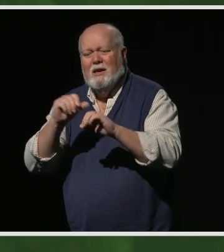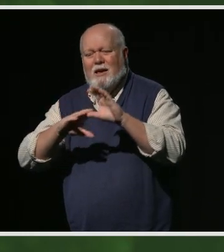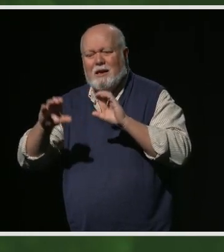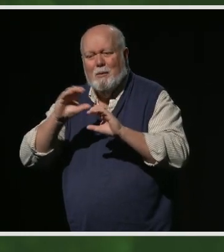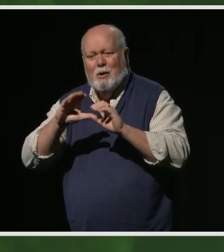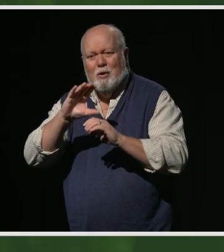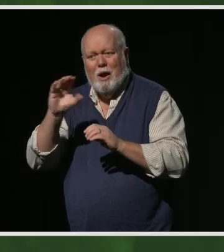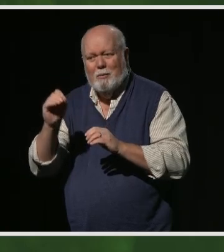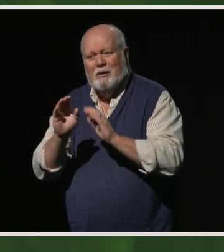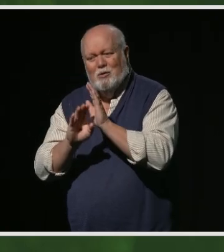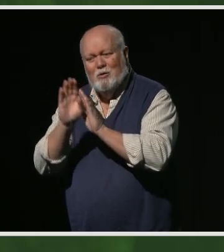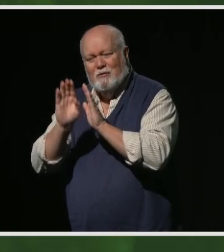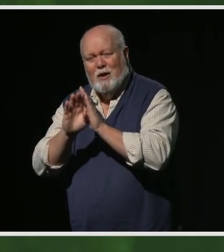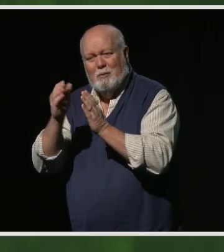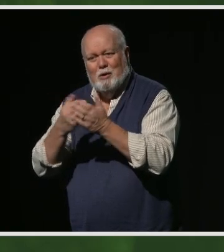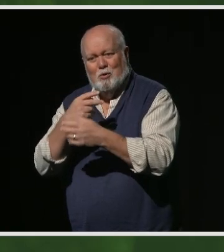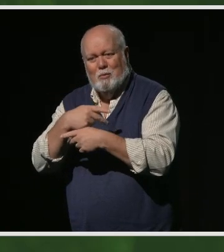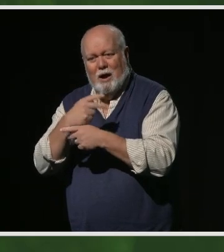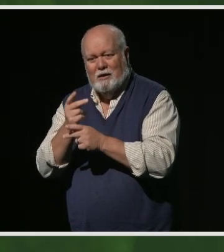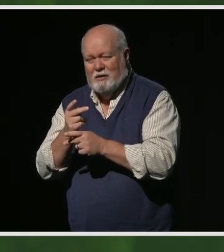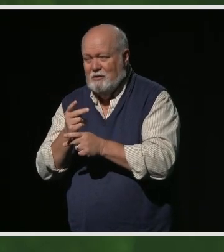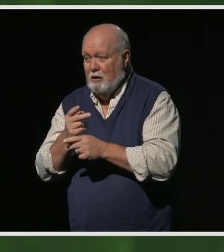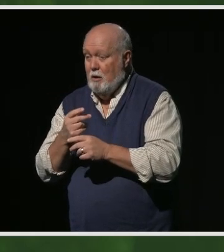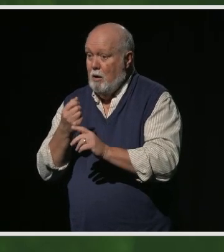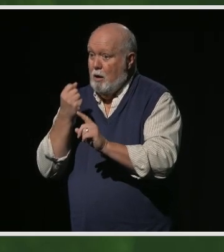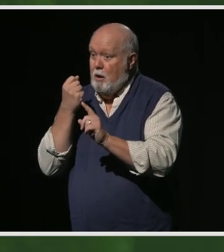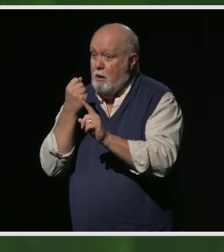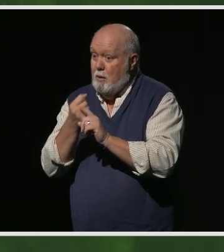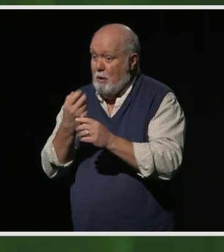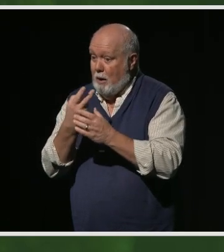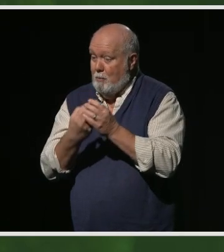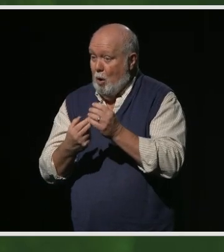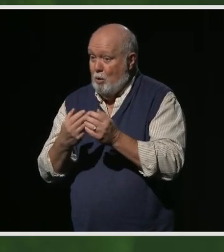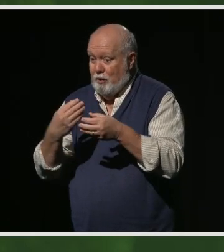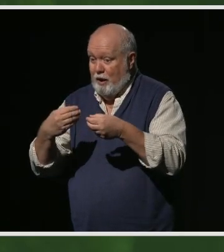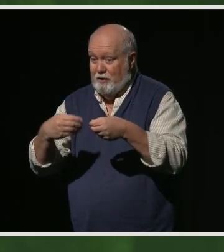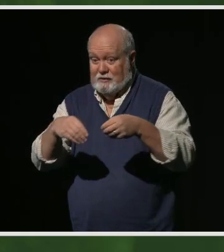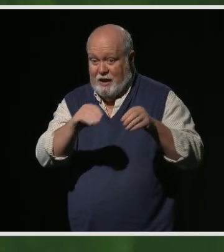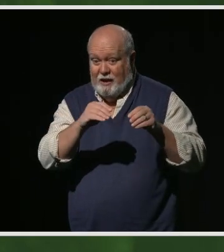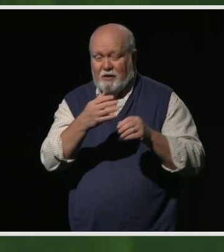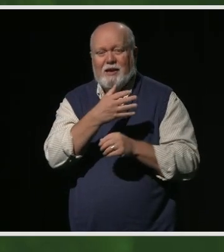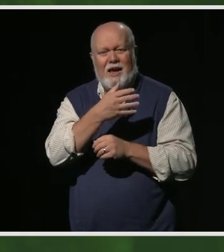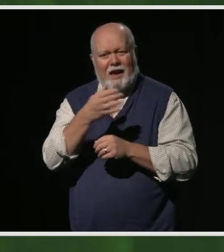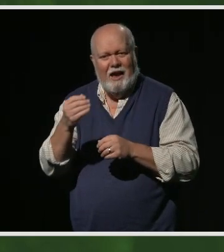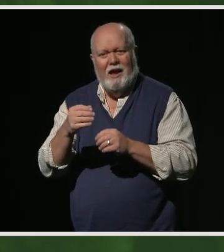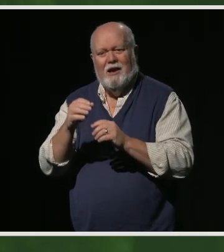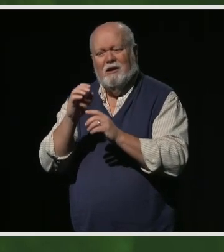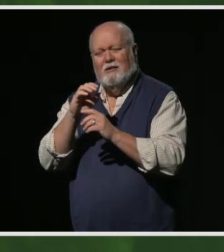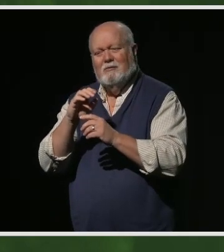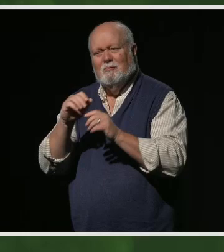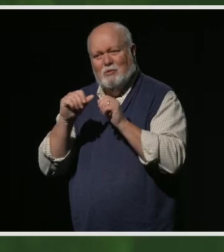products. This is where we can make a huge impact, both on revenue, but also on sustainability.